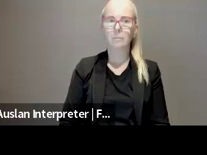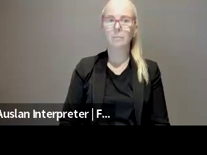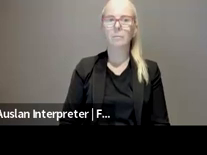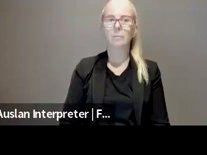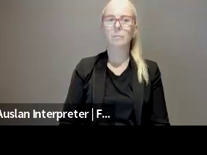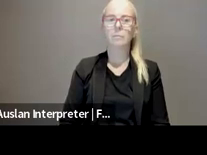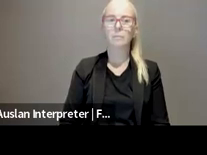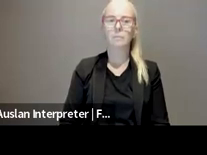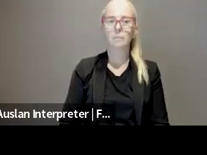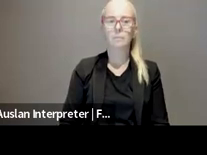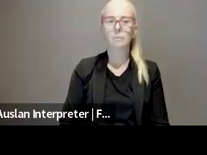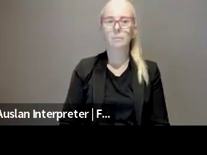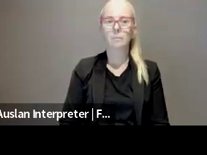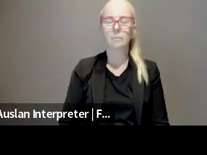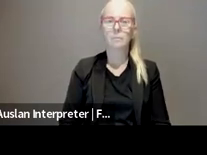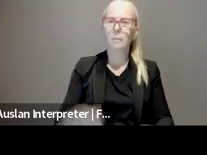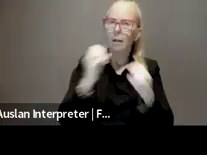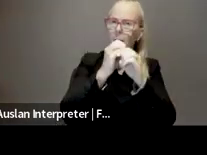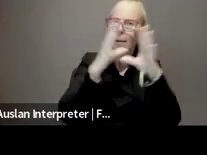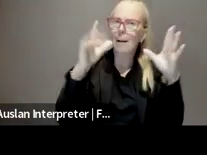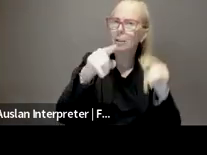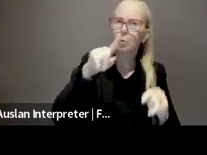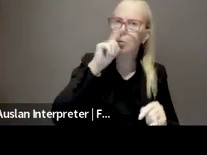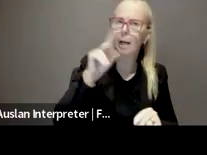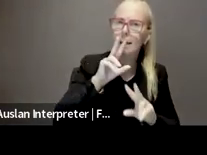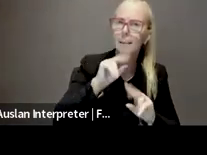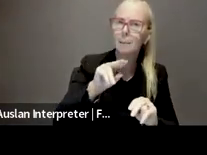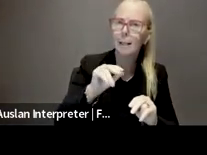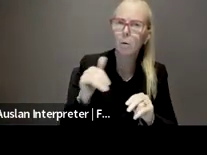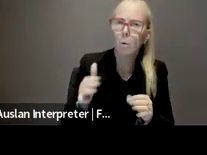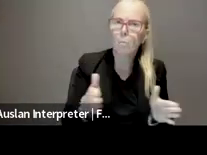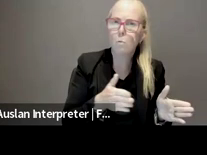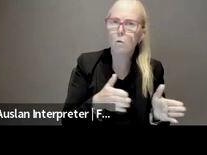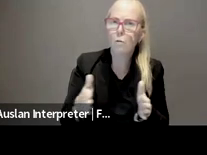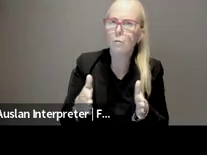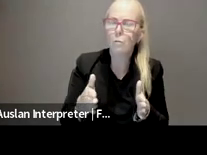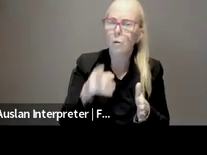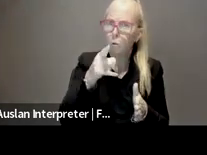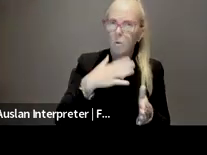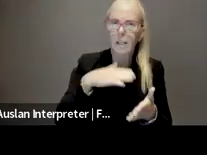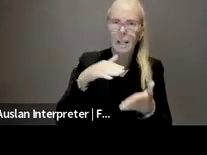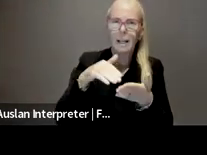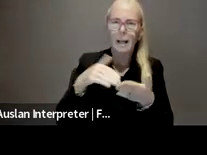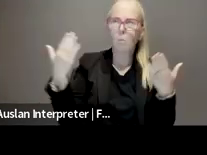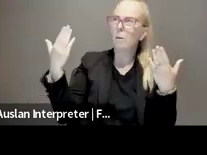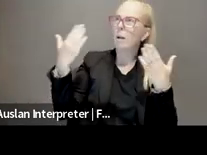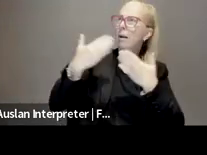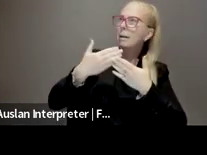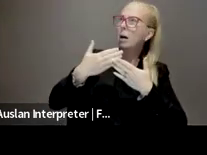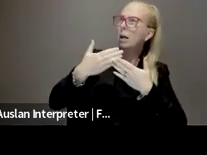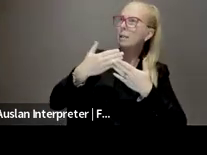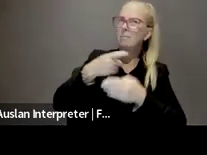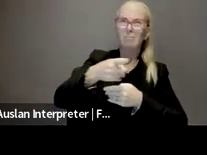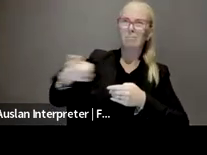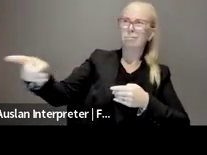Imagine you can't speak or move your body, and you need help at night when everyone is asleep. In such a situation, you will